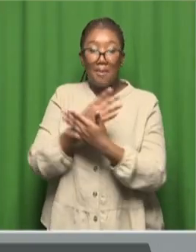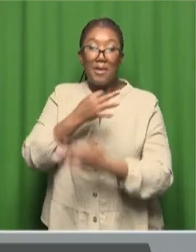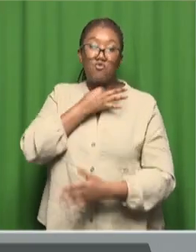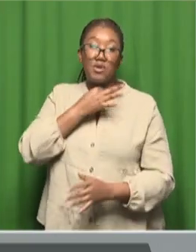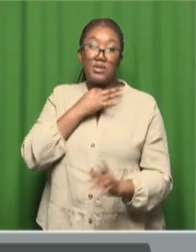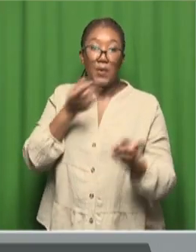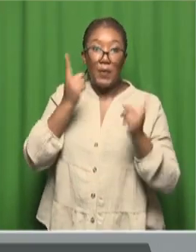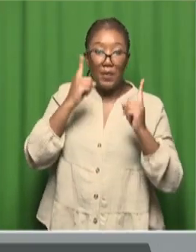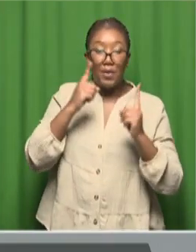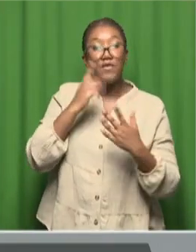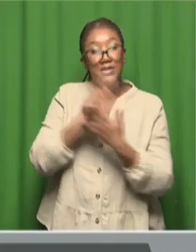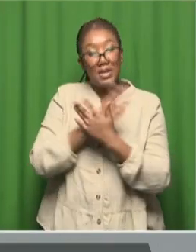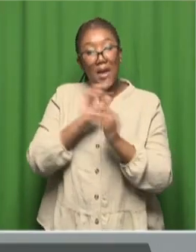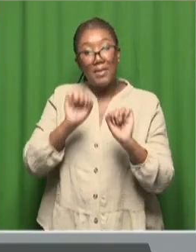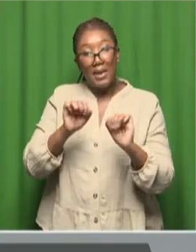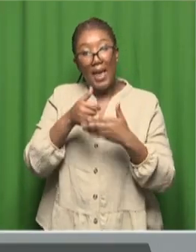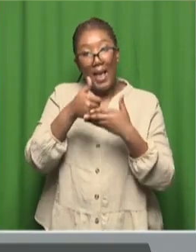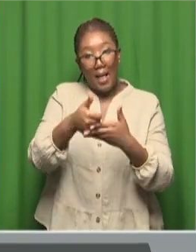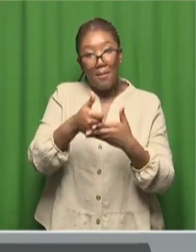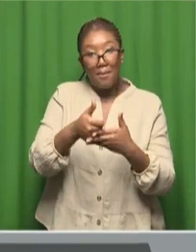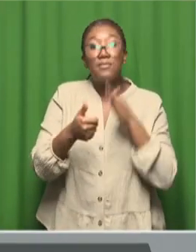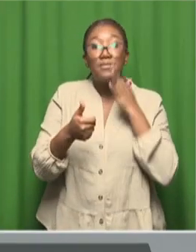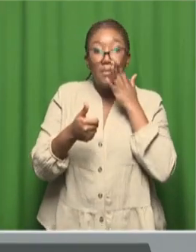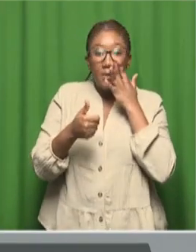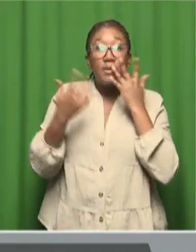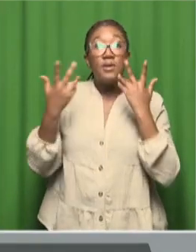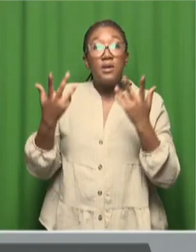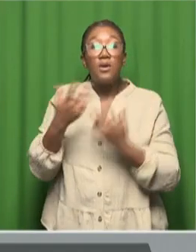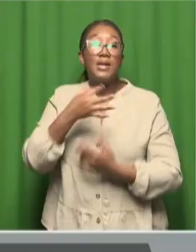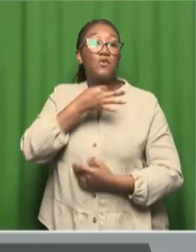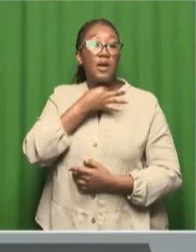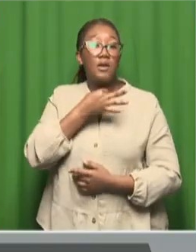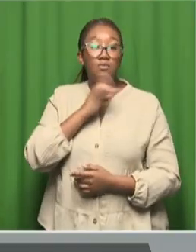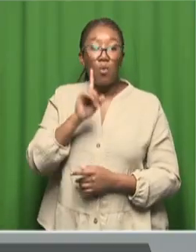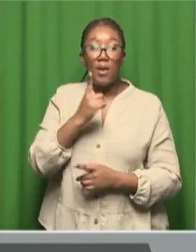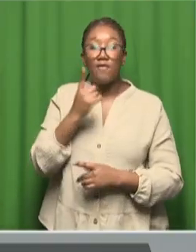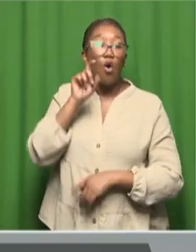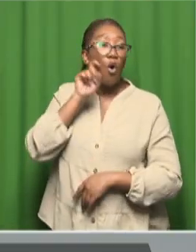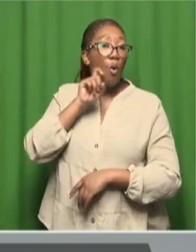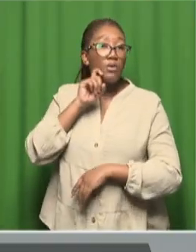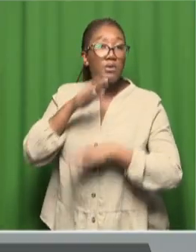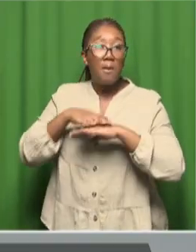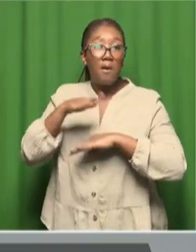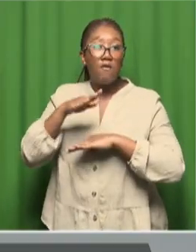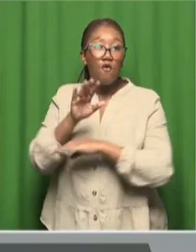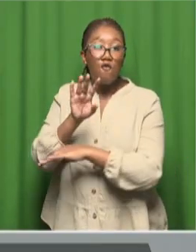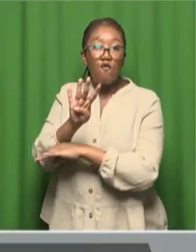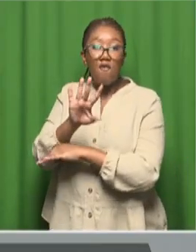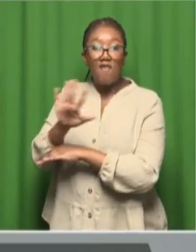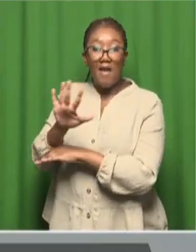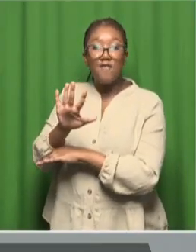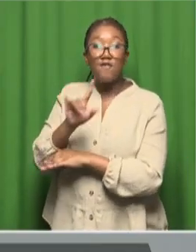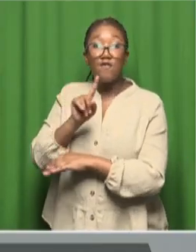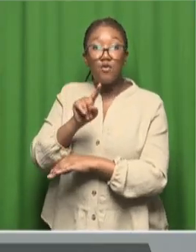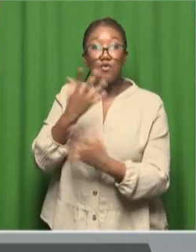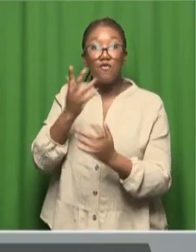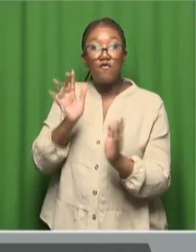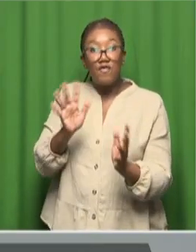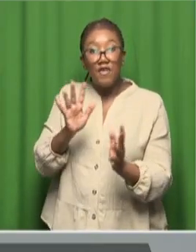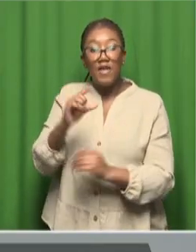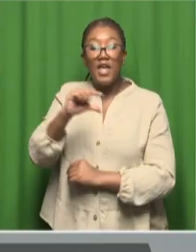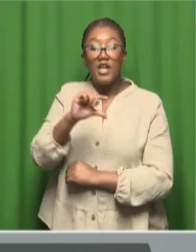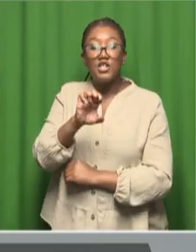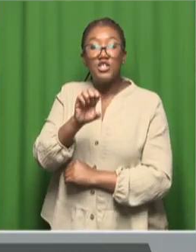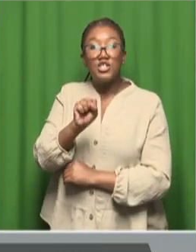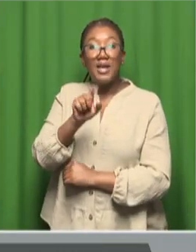and others that we can't. So the risk factors are, if you've got age above 45, if you've had gestational diabetes, it